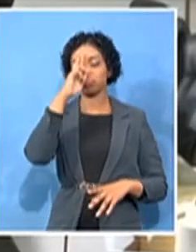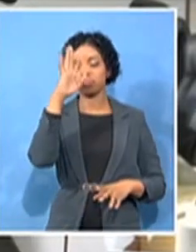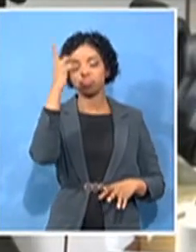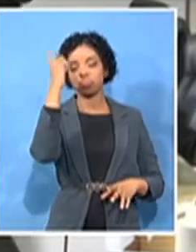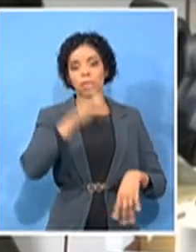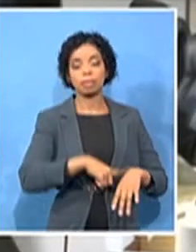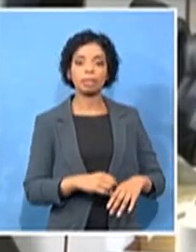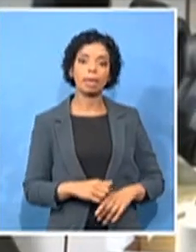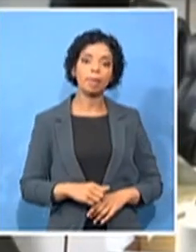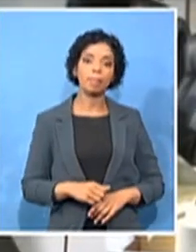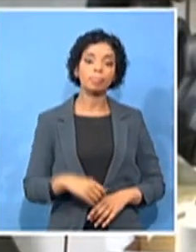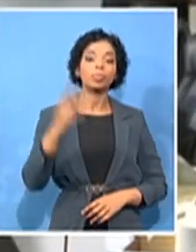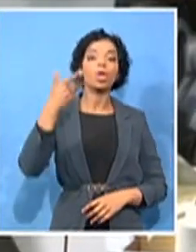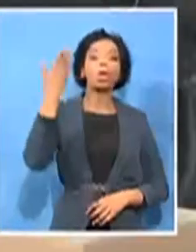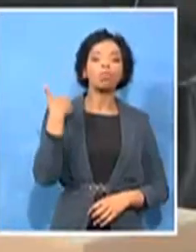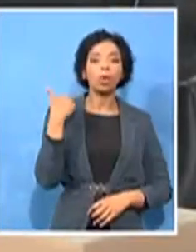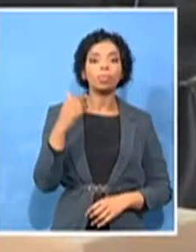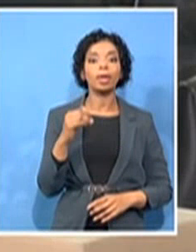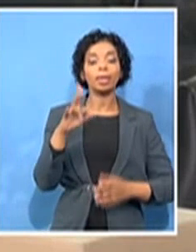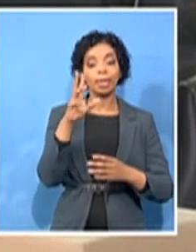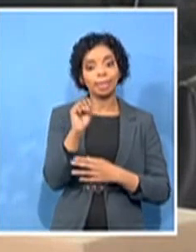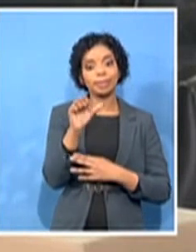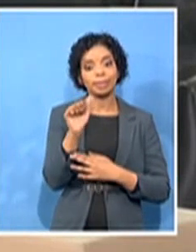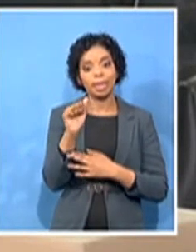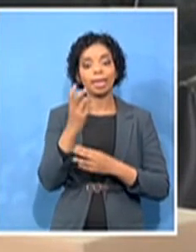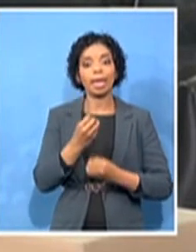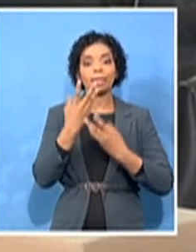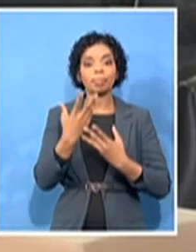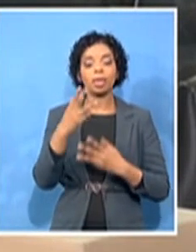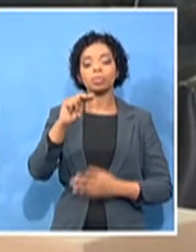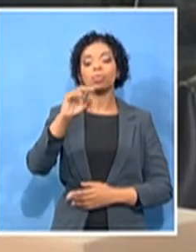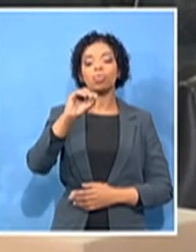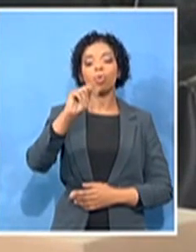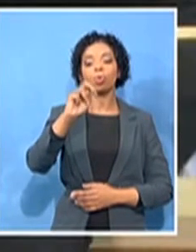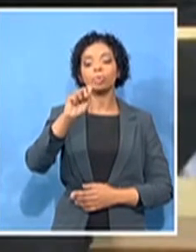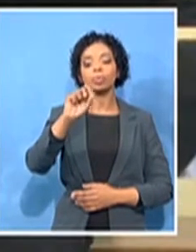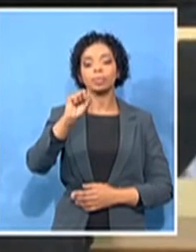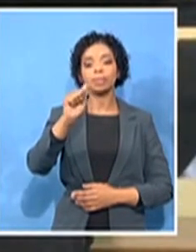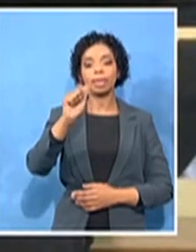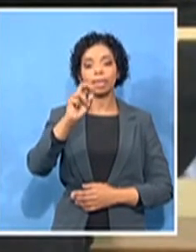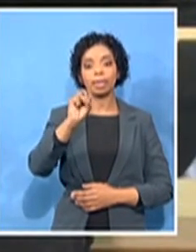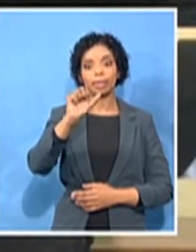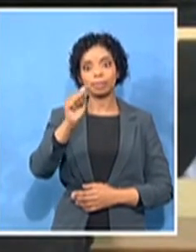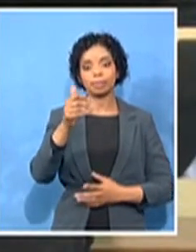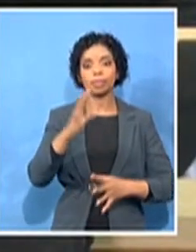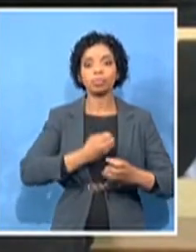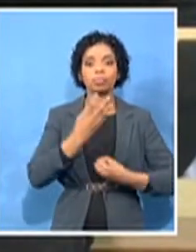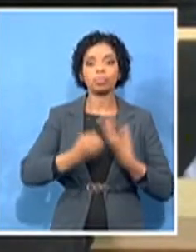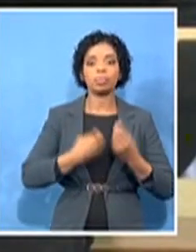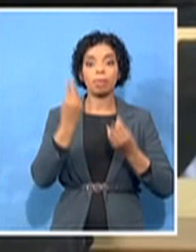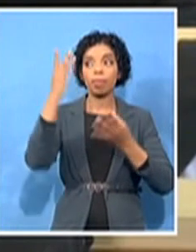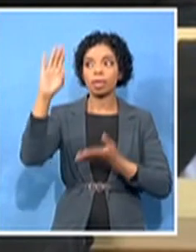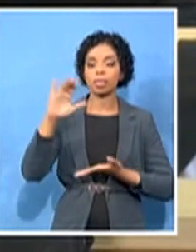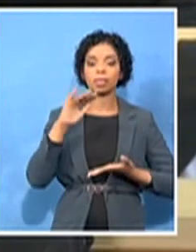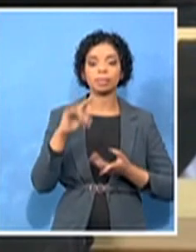was questioned on the 2.5 million rand she allegedly received. The allegation is contained in the testimony of Vusile Nzegu